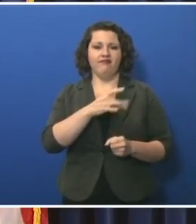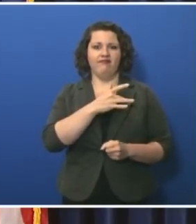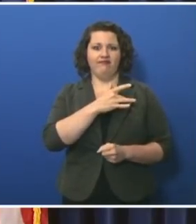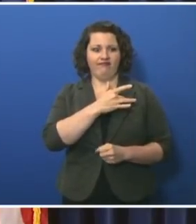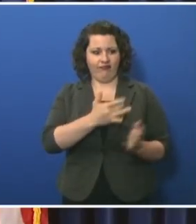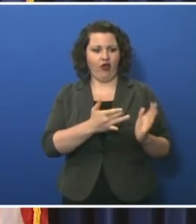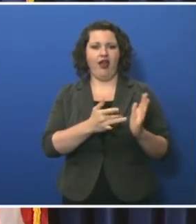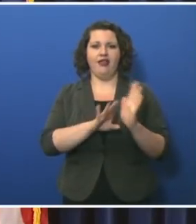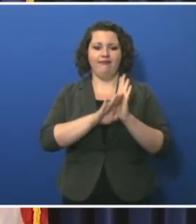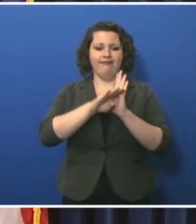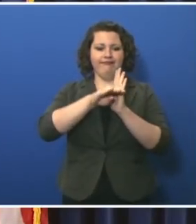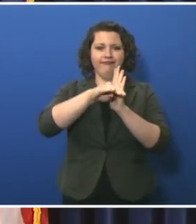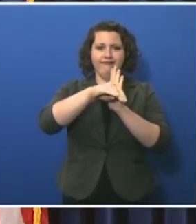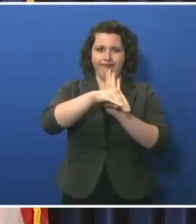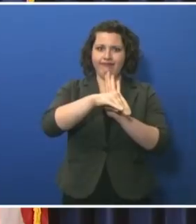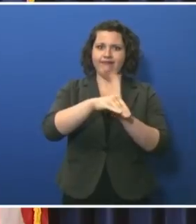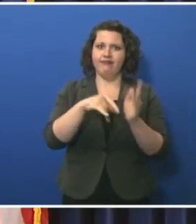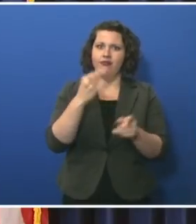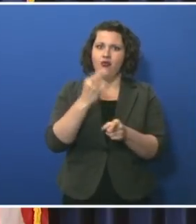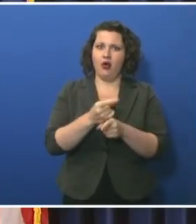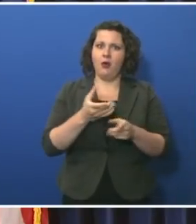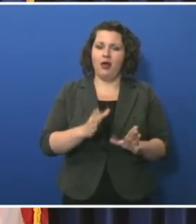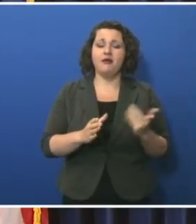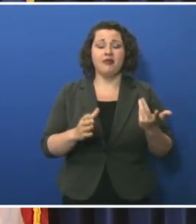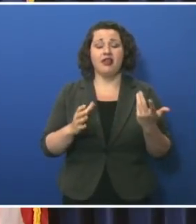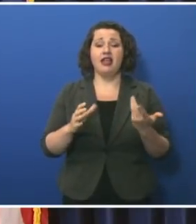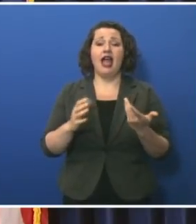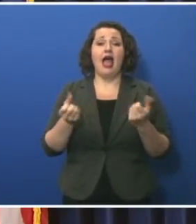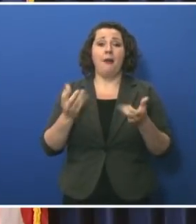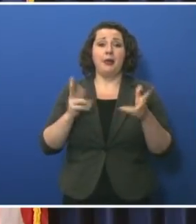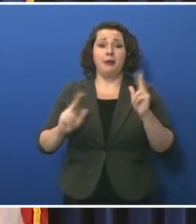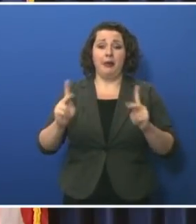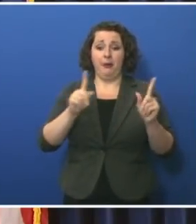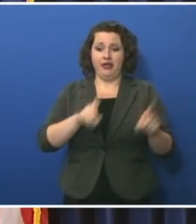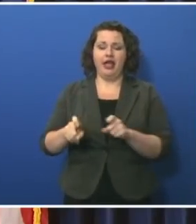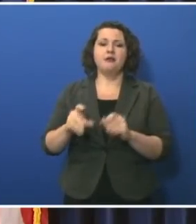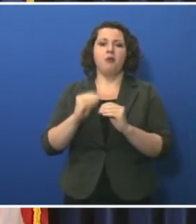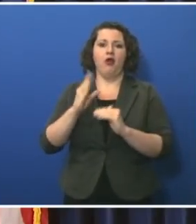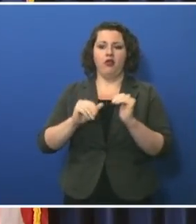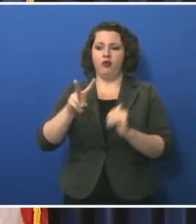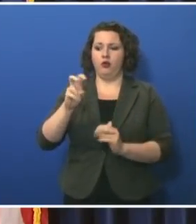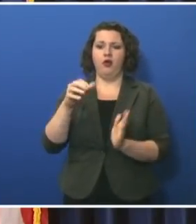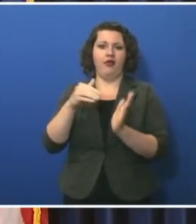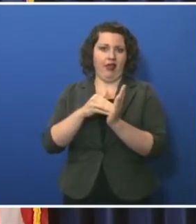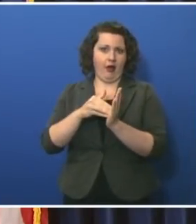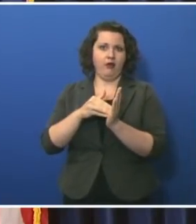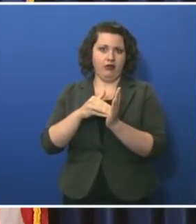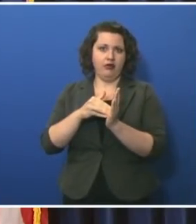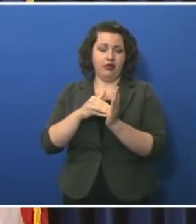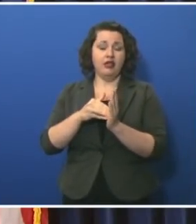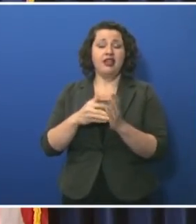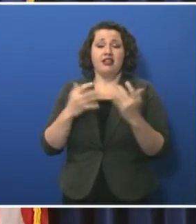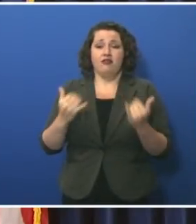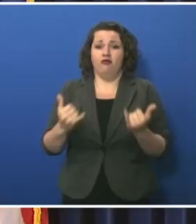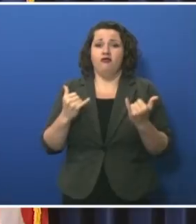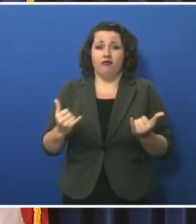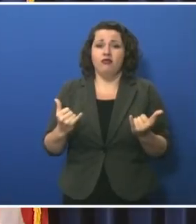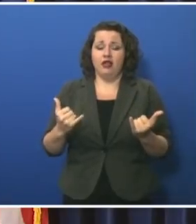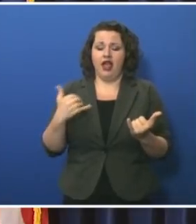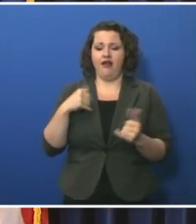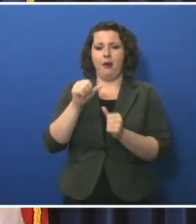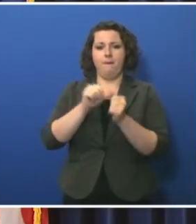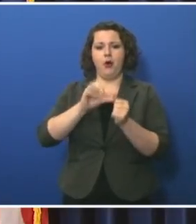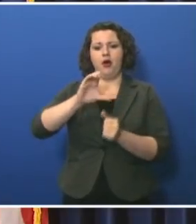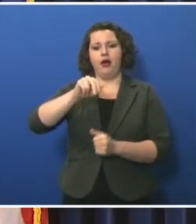direction. The number of Iowans tested has now exceeded the 200,000 mark and currently stands at a per